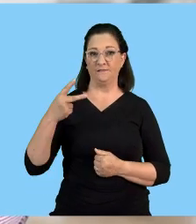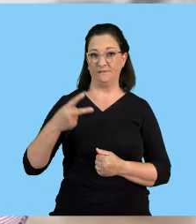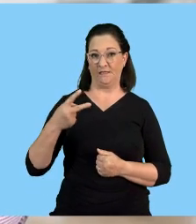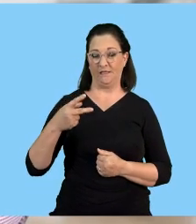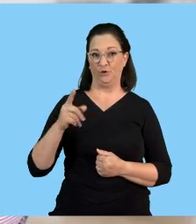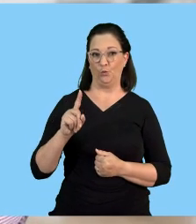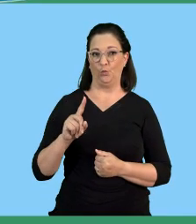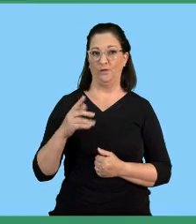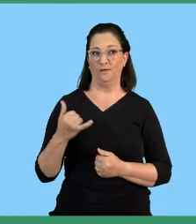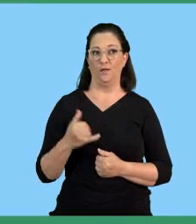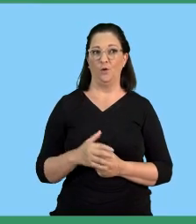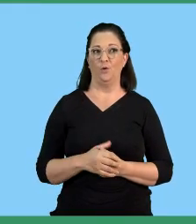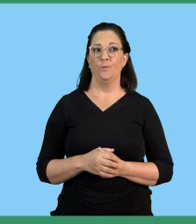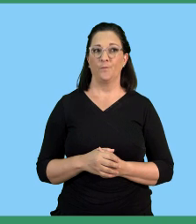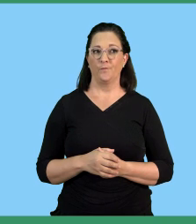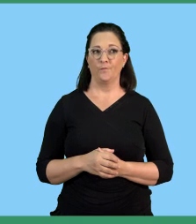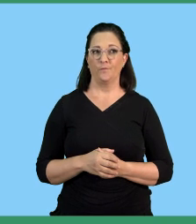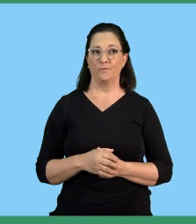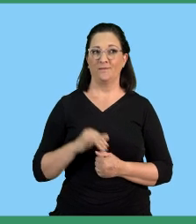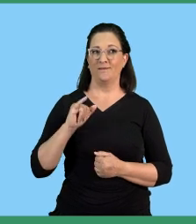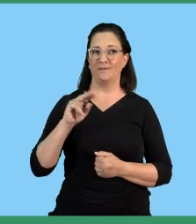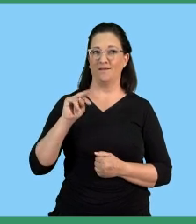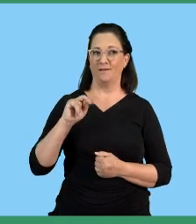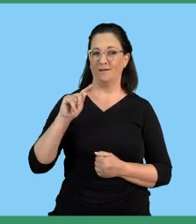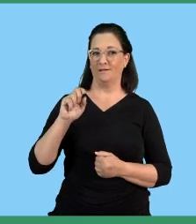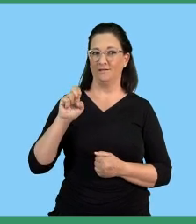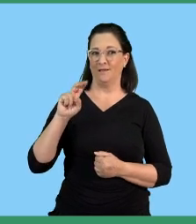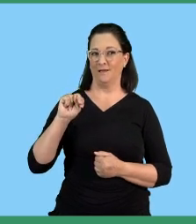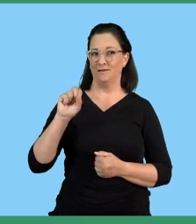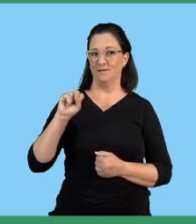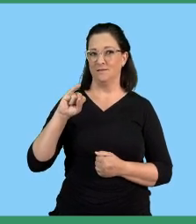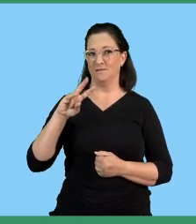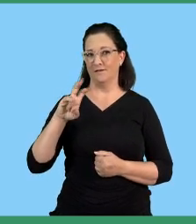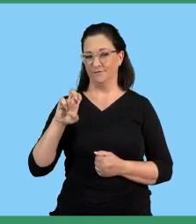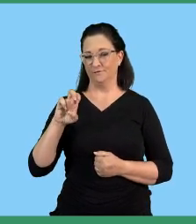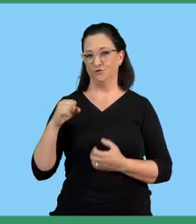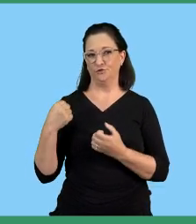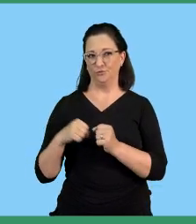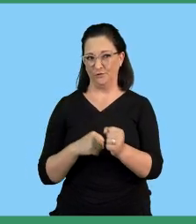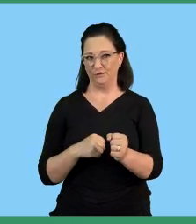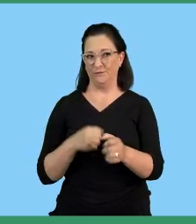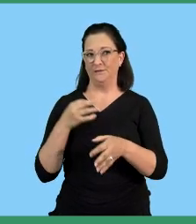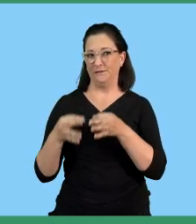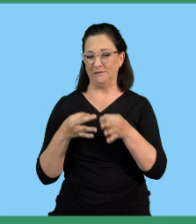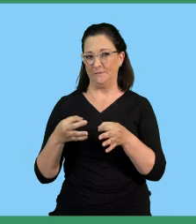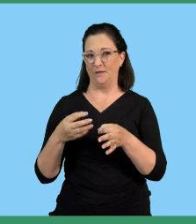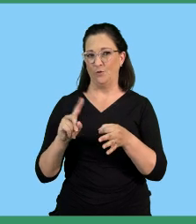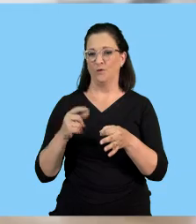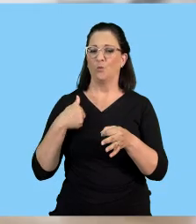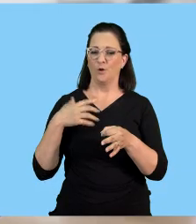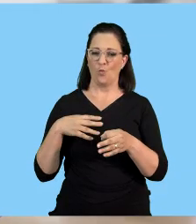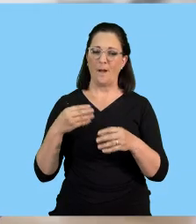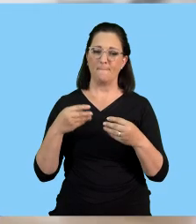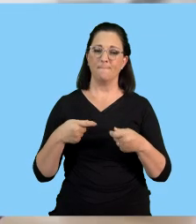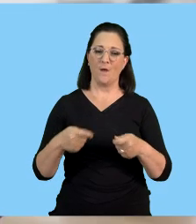is intensive strategies. So what is intensive strategies? We've explained intensive strategies. Also, you want to take over